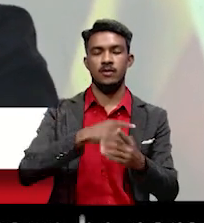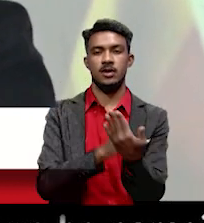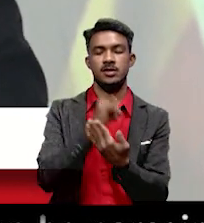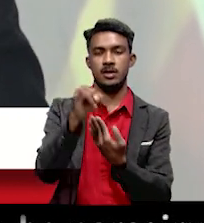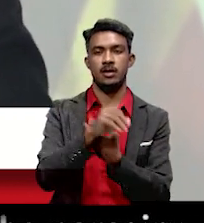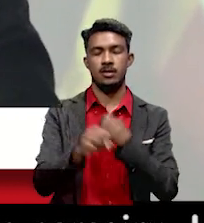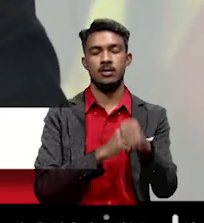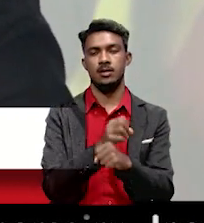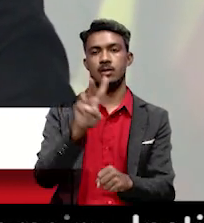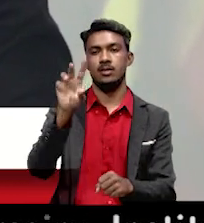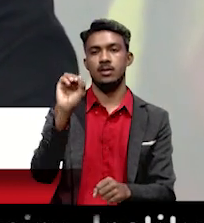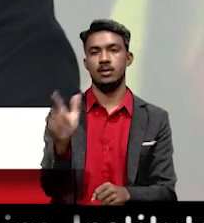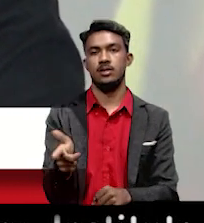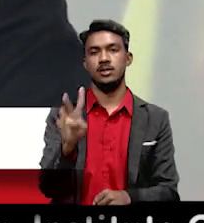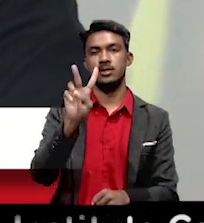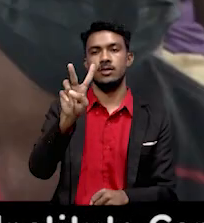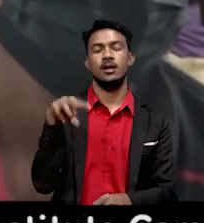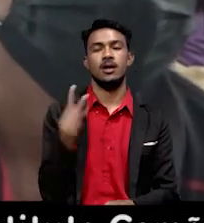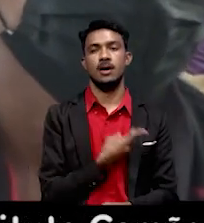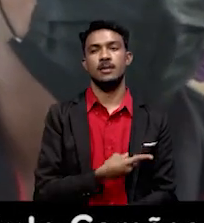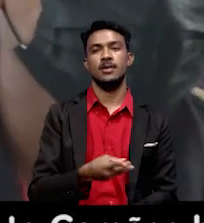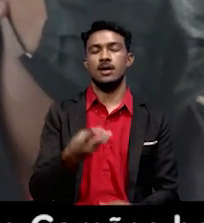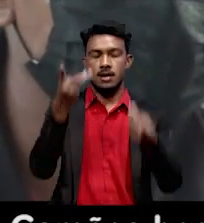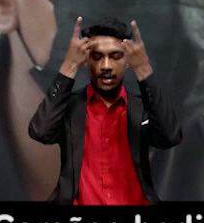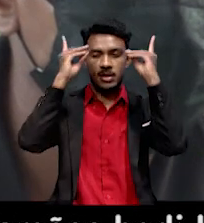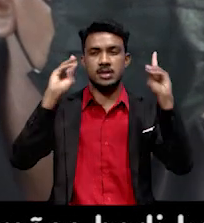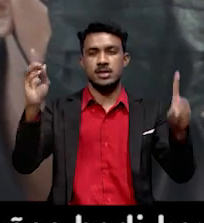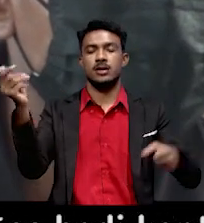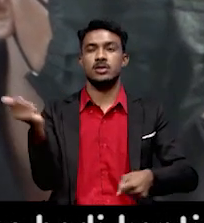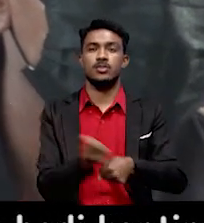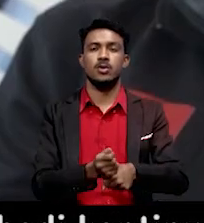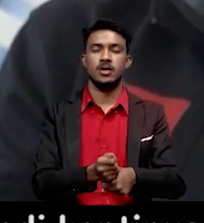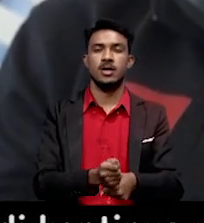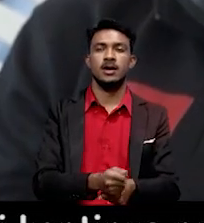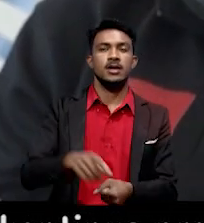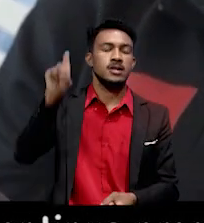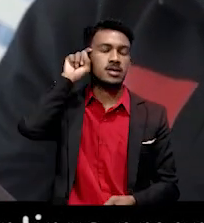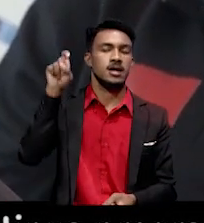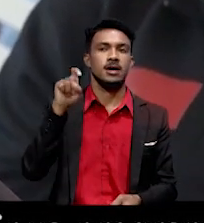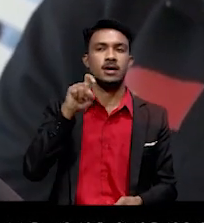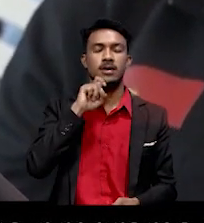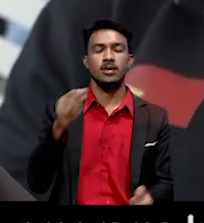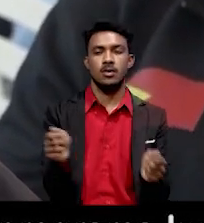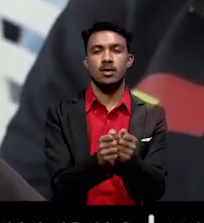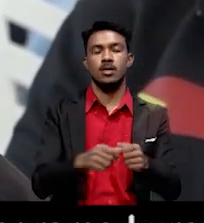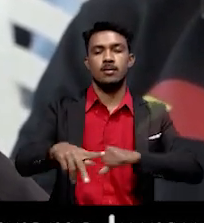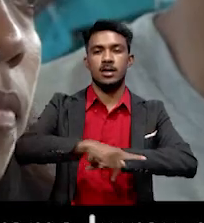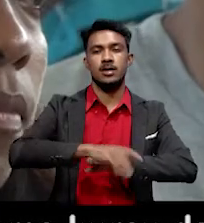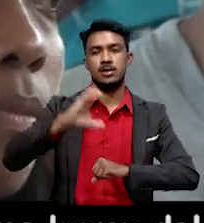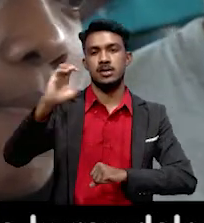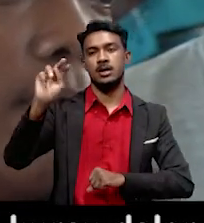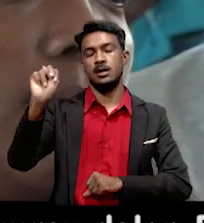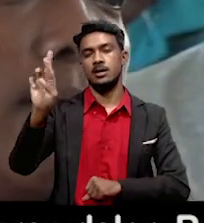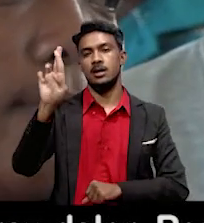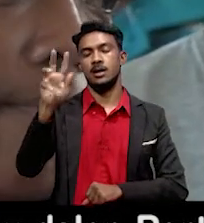rua. Ami deklara atu apoiu ba maungot Kay Rala Xanana Gusmão o partidu CNRT. Li husi